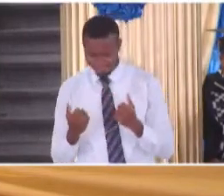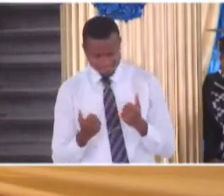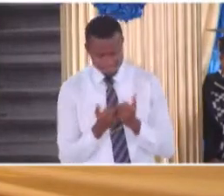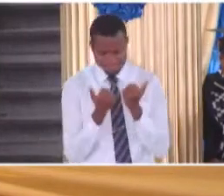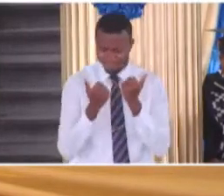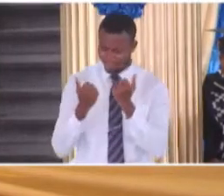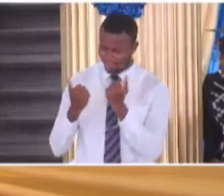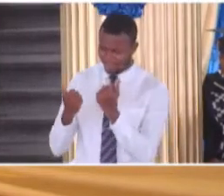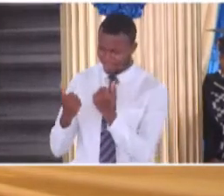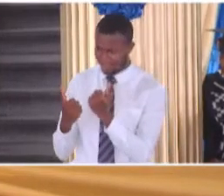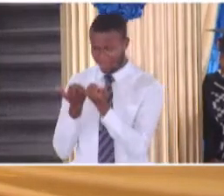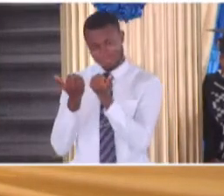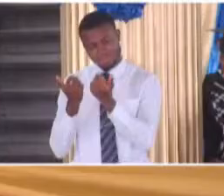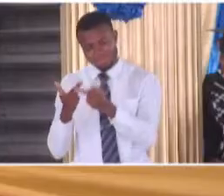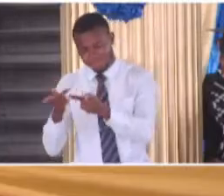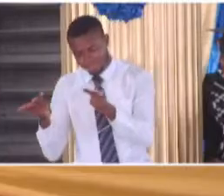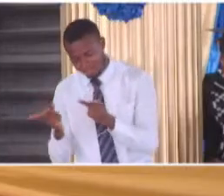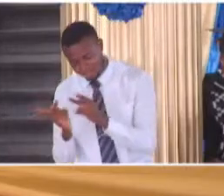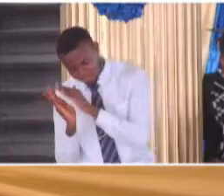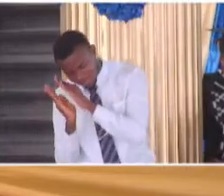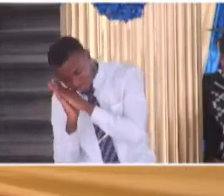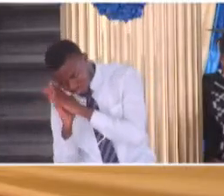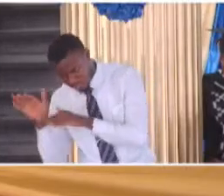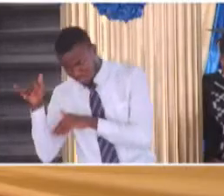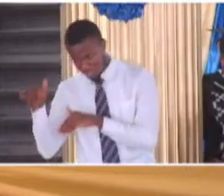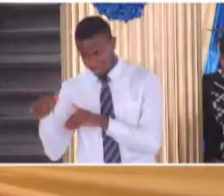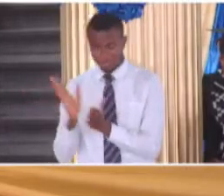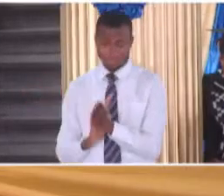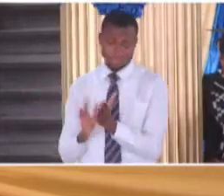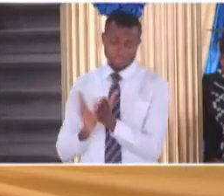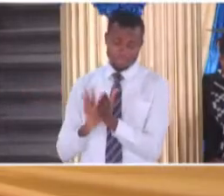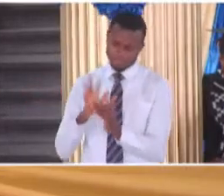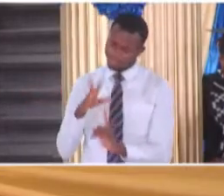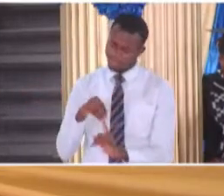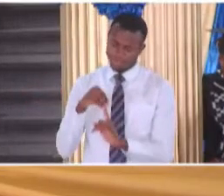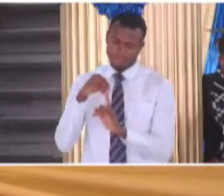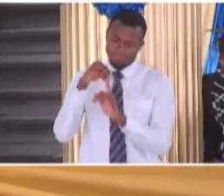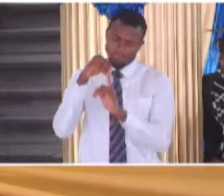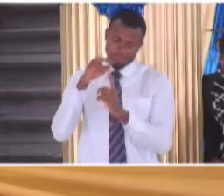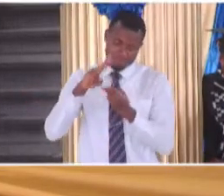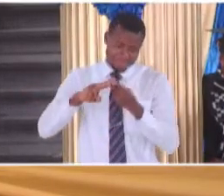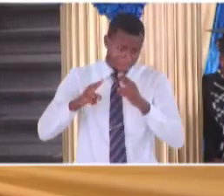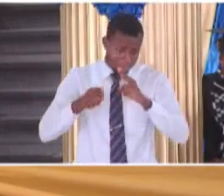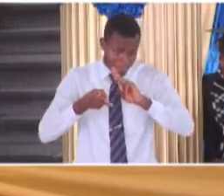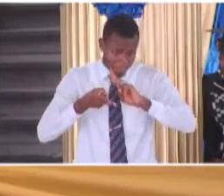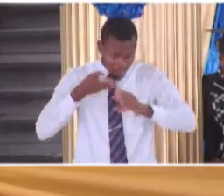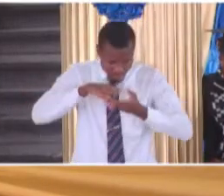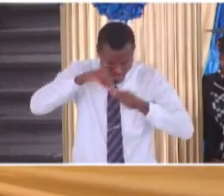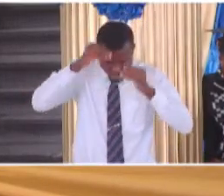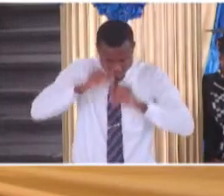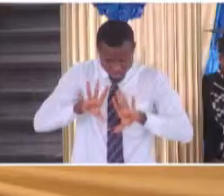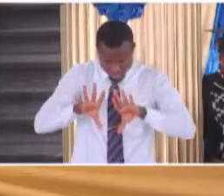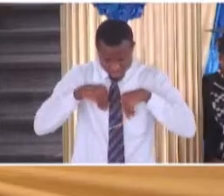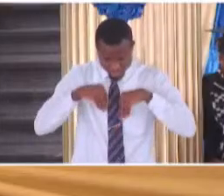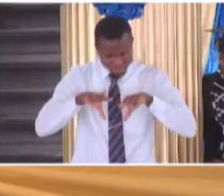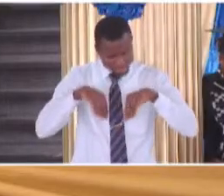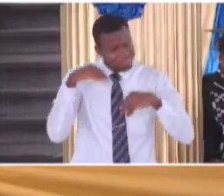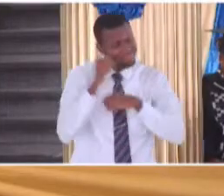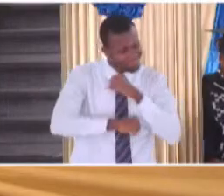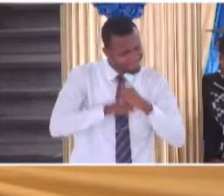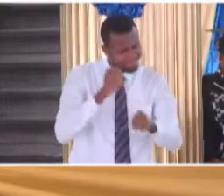with residential accommodation on campus, especially as the number of students admitted yearly